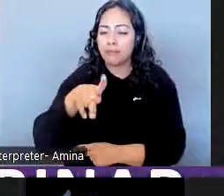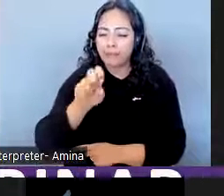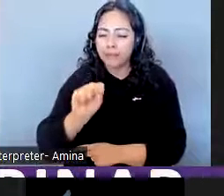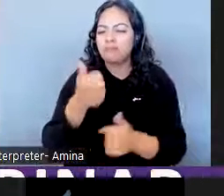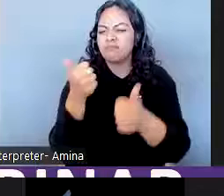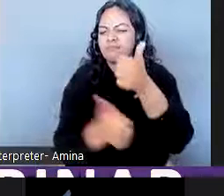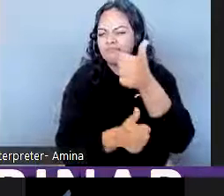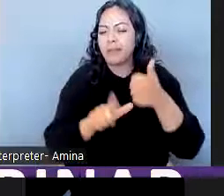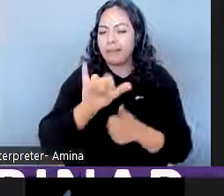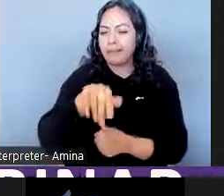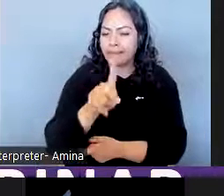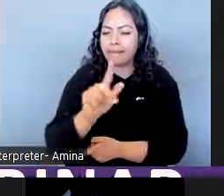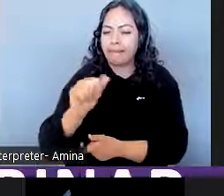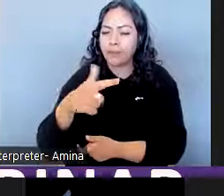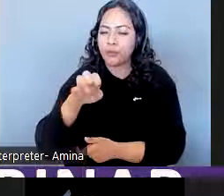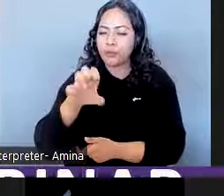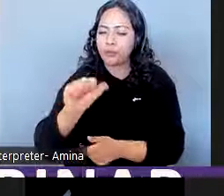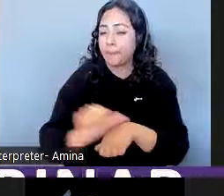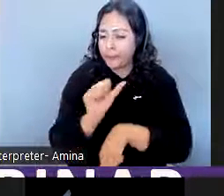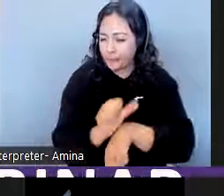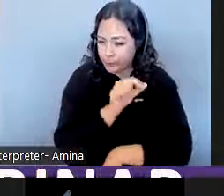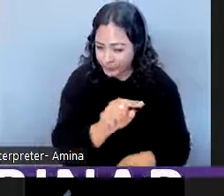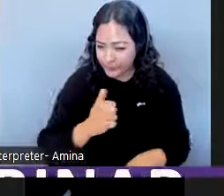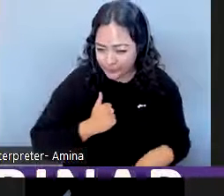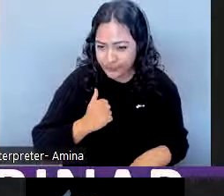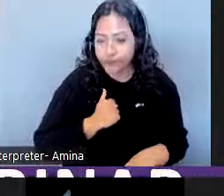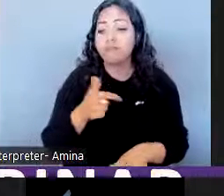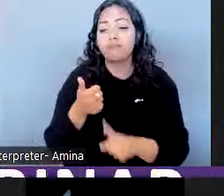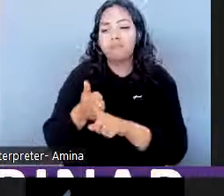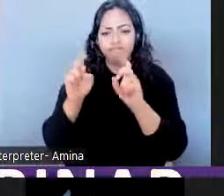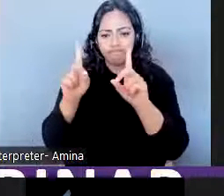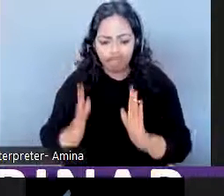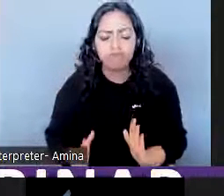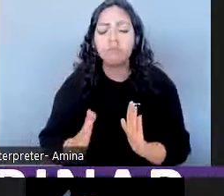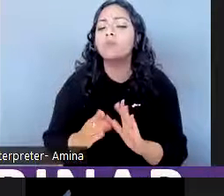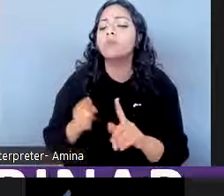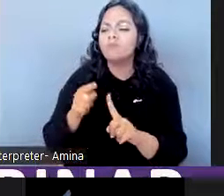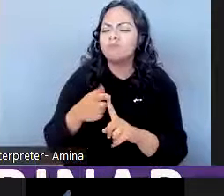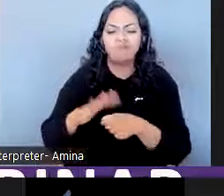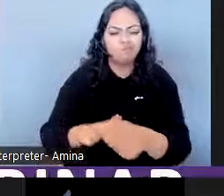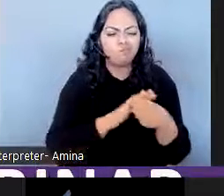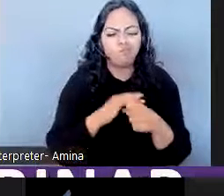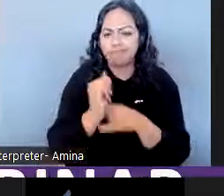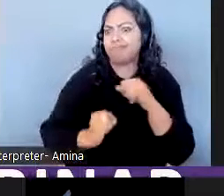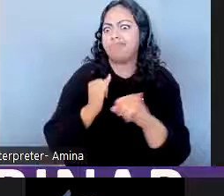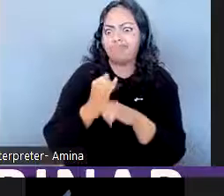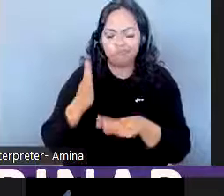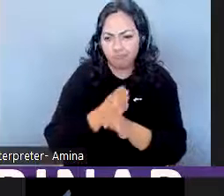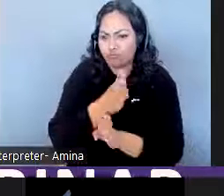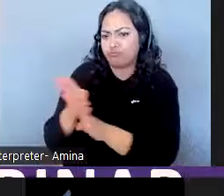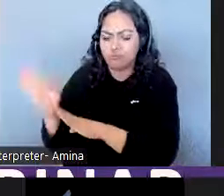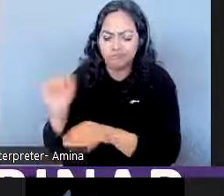Betty is a 30-year educator and has experience with local and international careers that have prepared her to work both